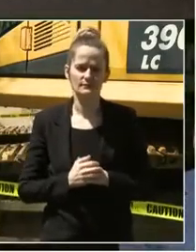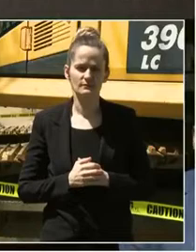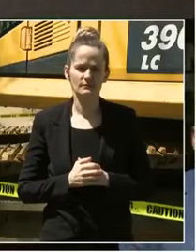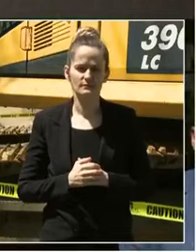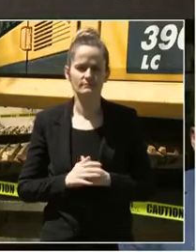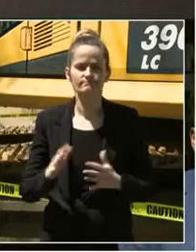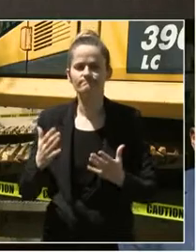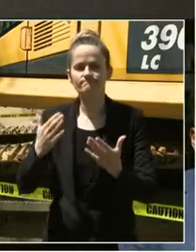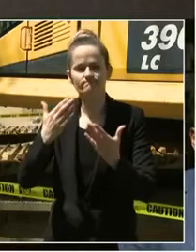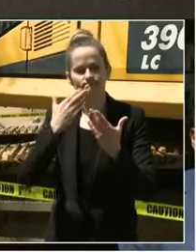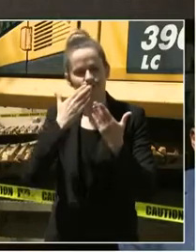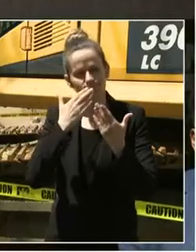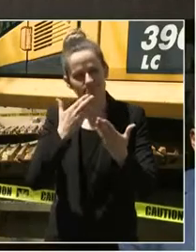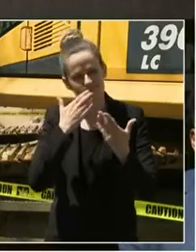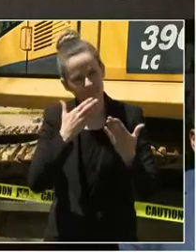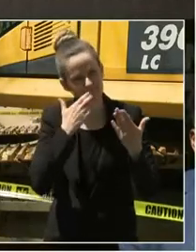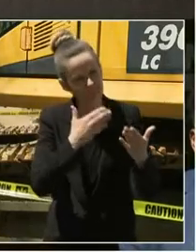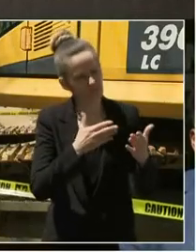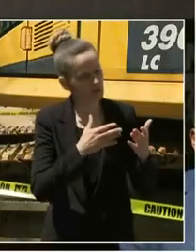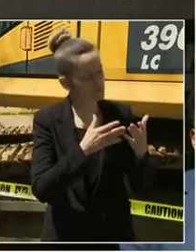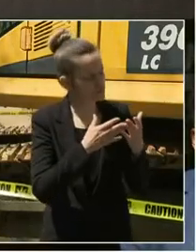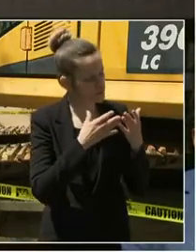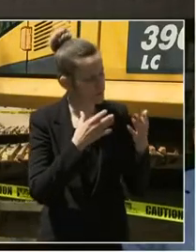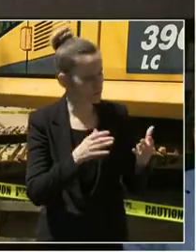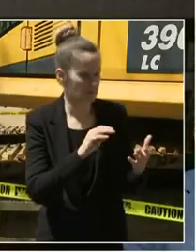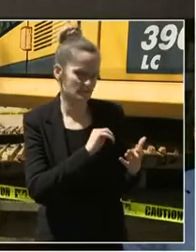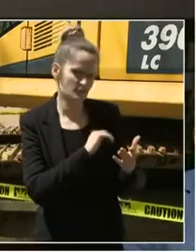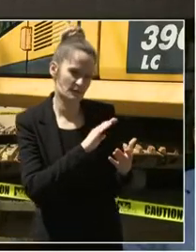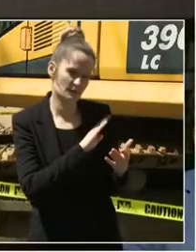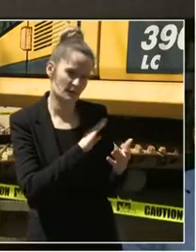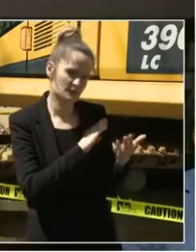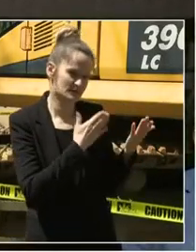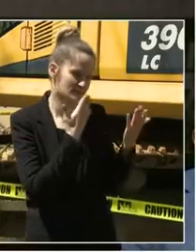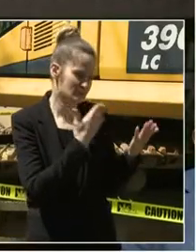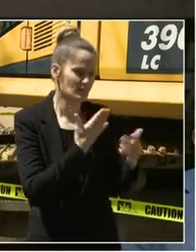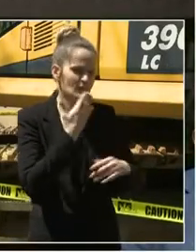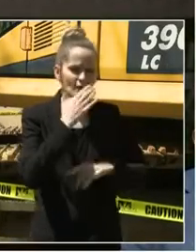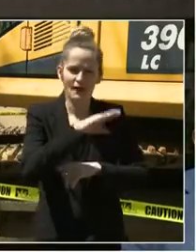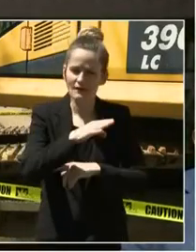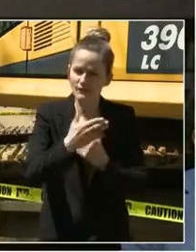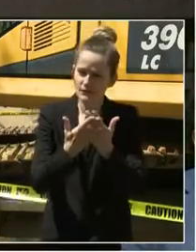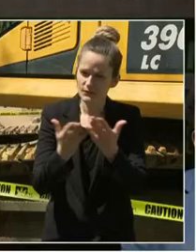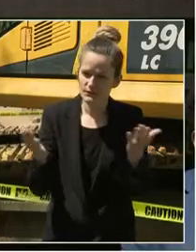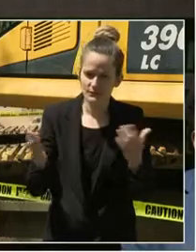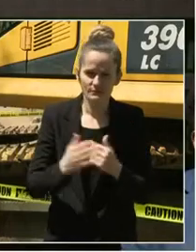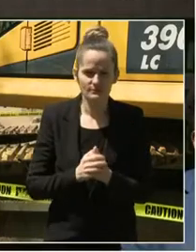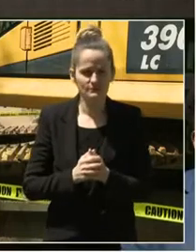Thank you very much, Mayor. I want to say good afternoon to everybody, and I want to begin